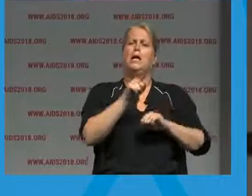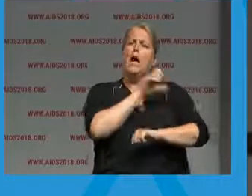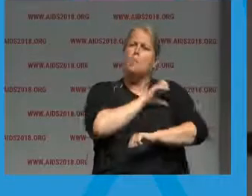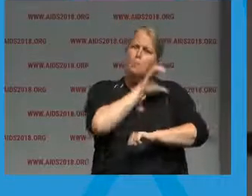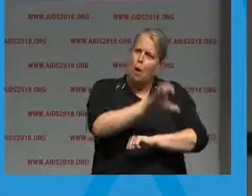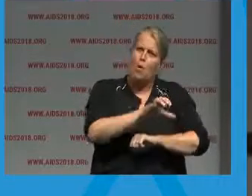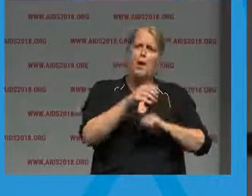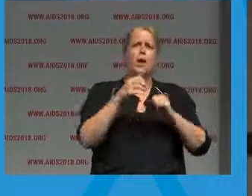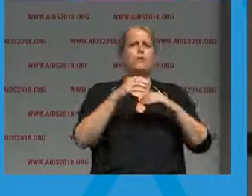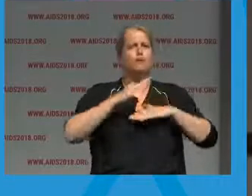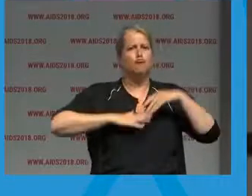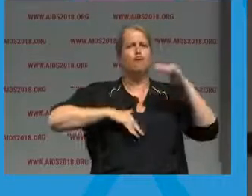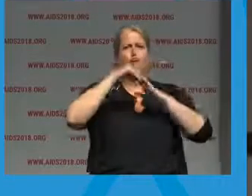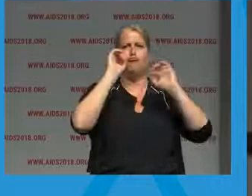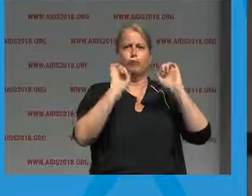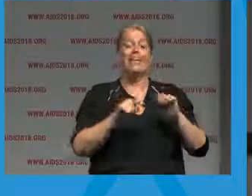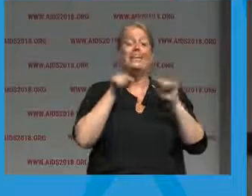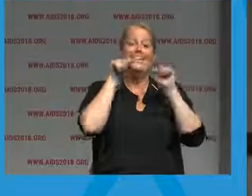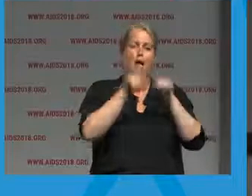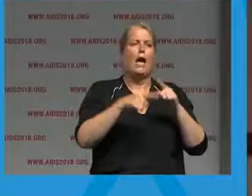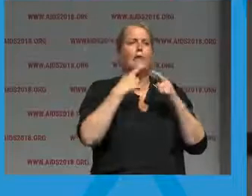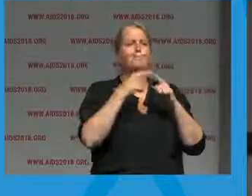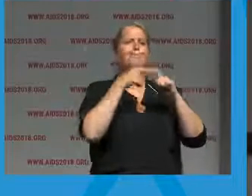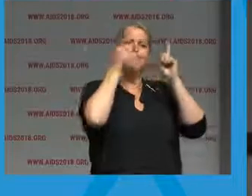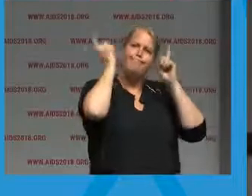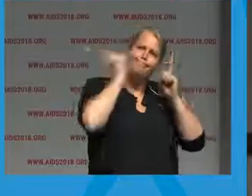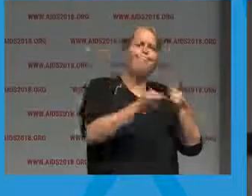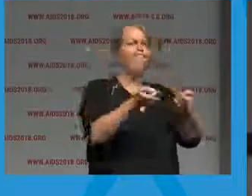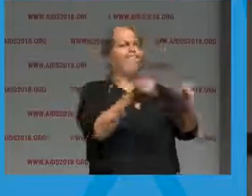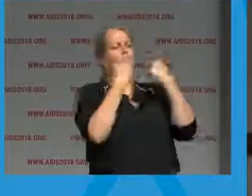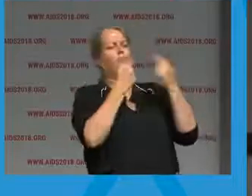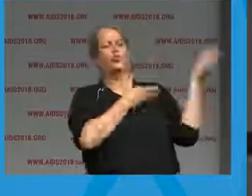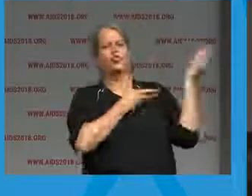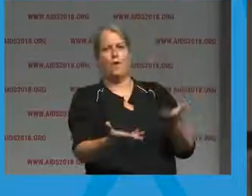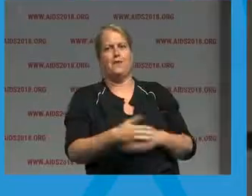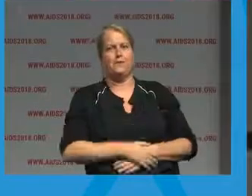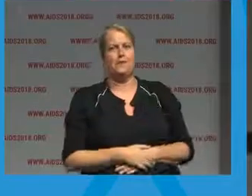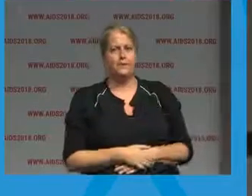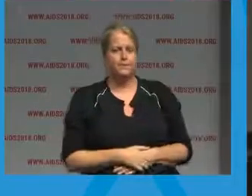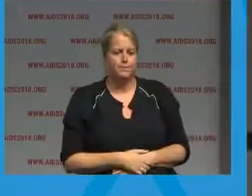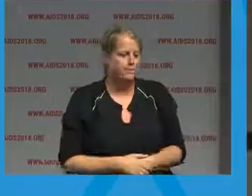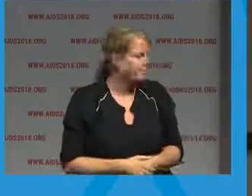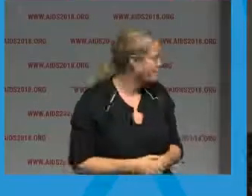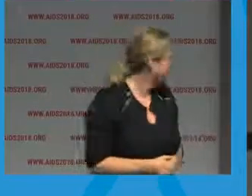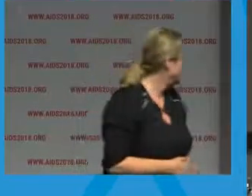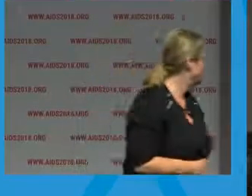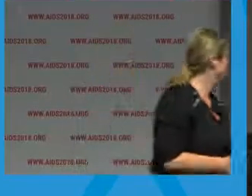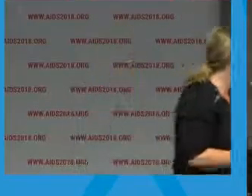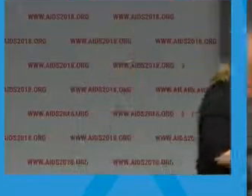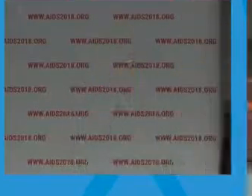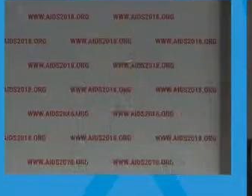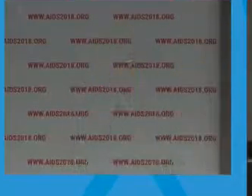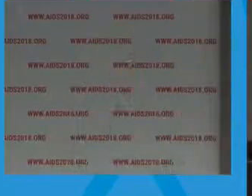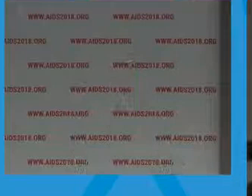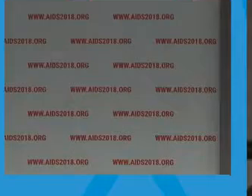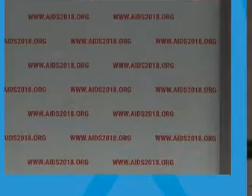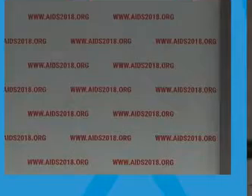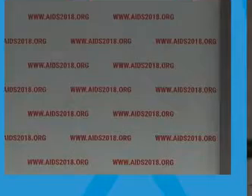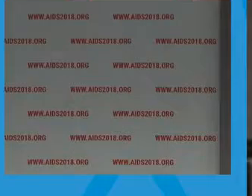can demand for services. Thanks. Can I add to that, Carol, and again to the Honorable